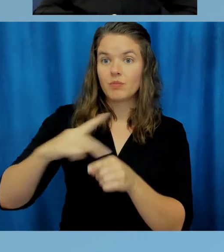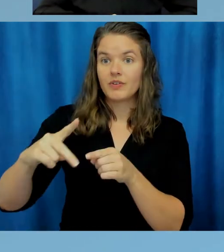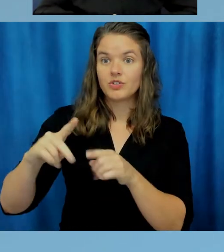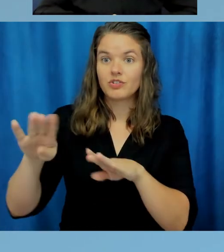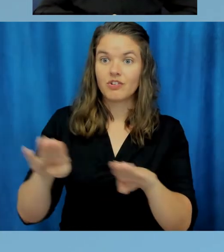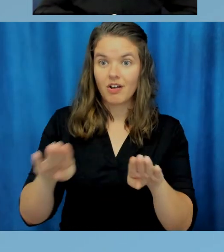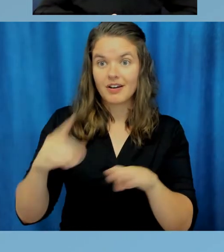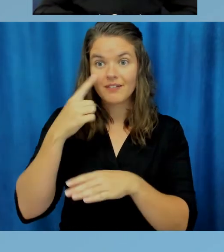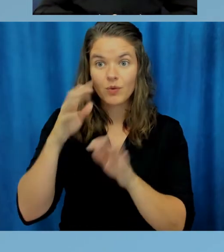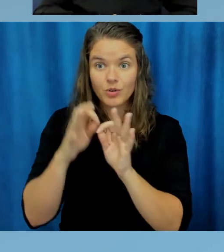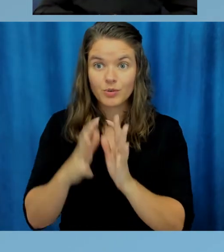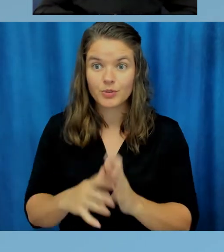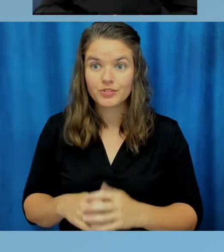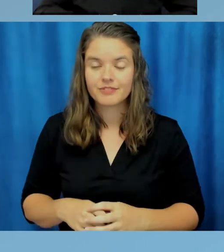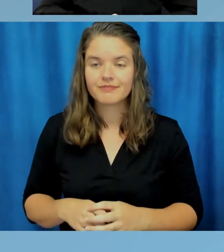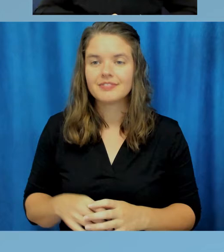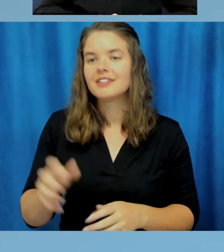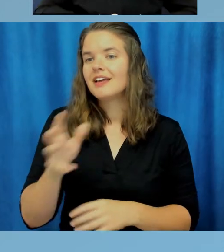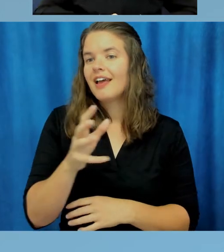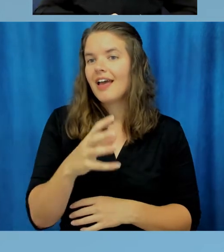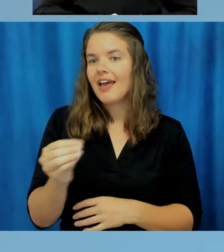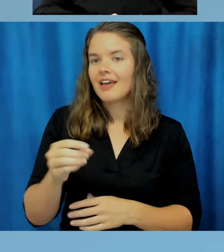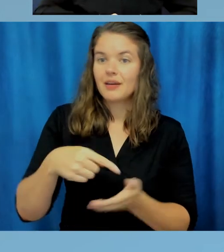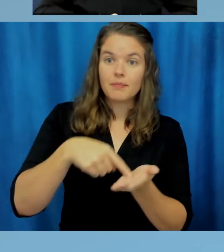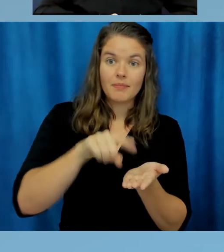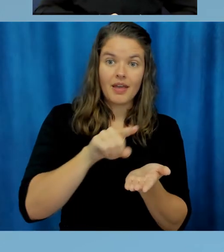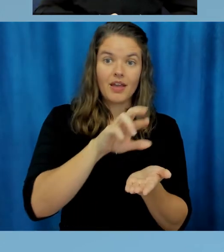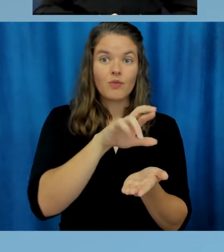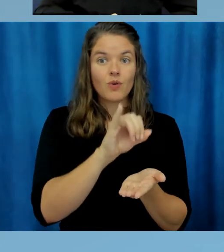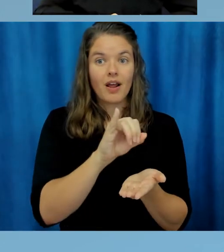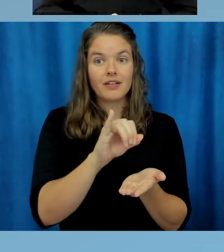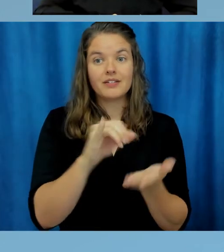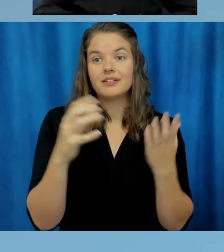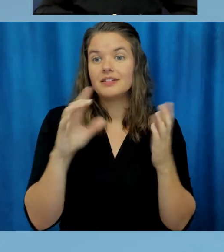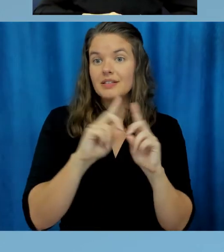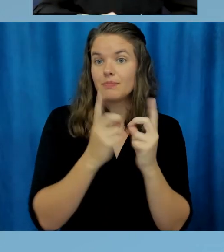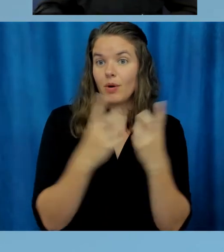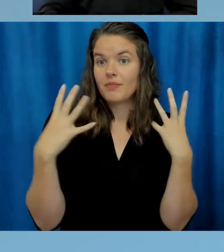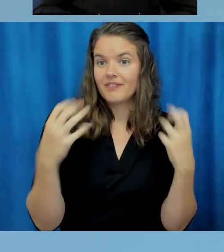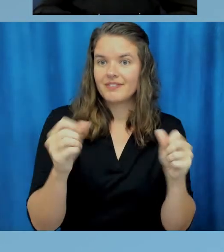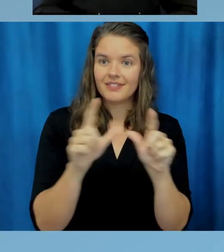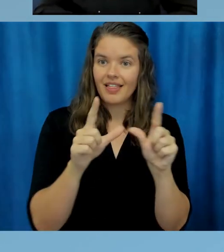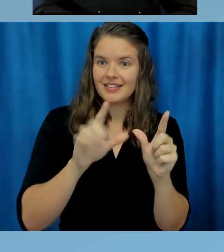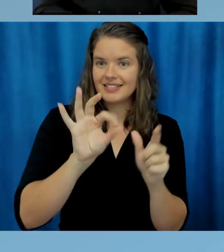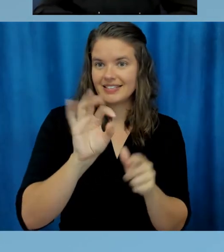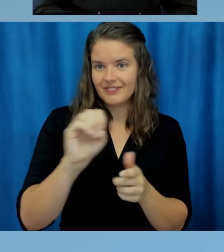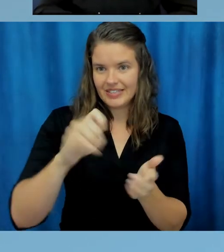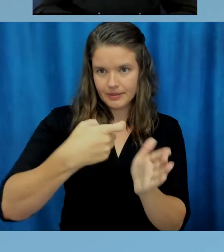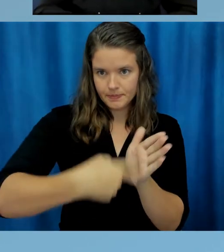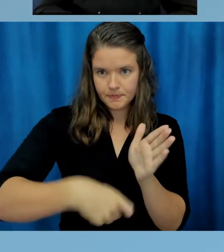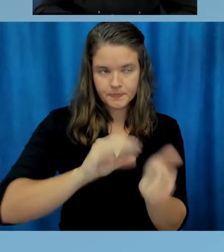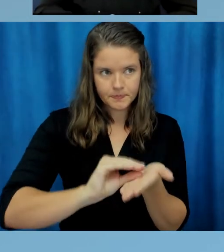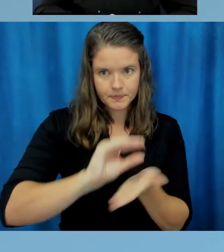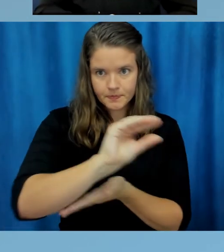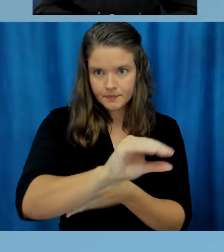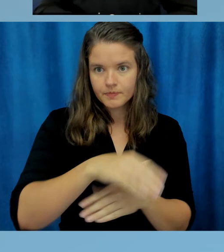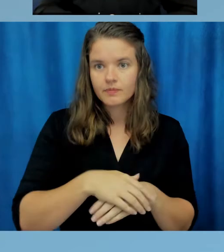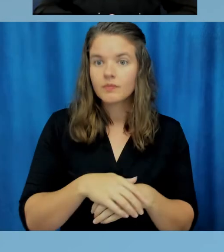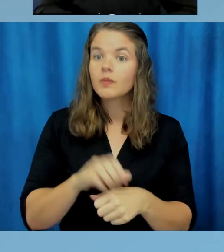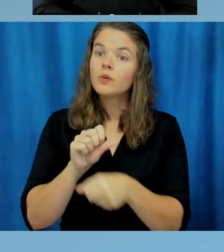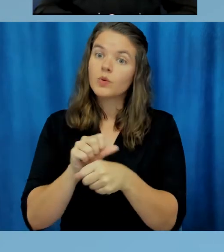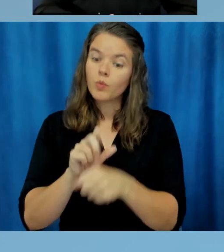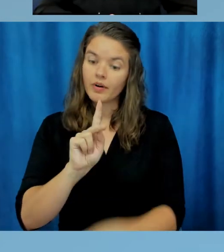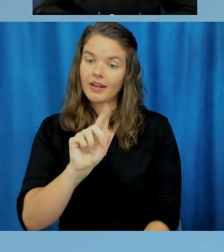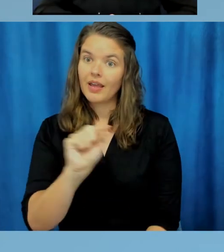Interpreters. They also have to pay the Rhode Island Department of Health licensing fee. Working in the K through 12